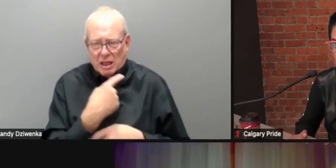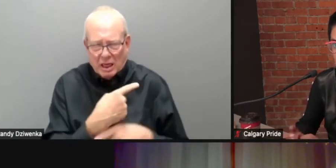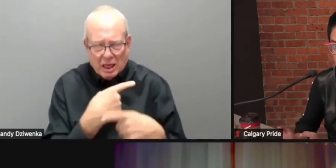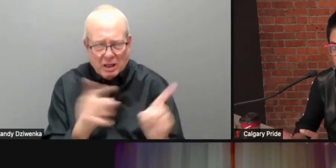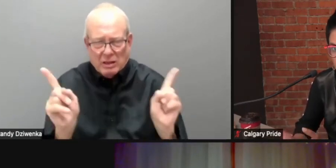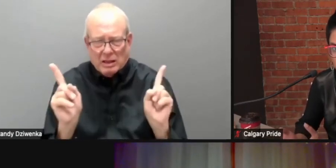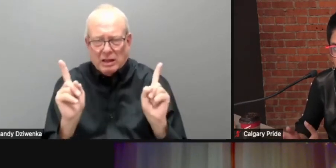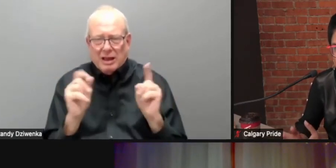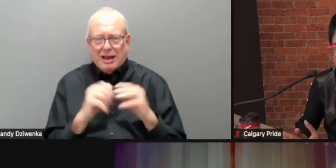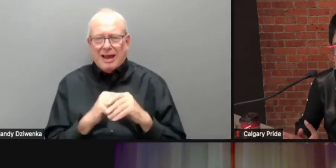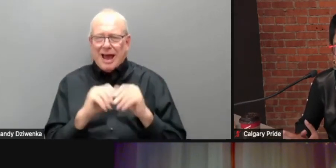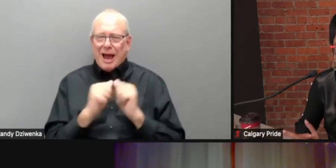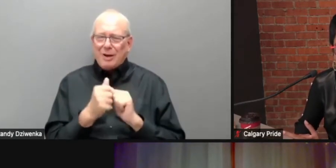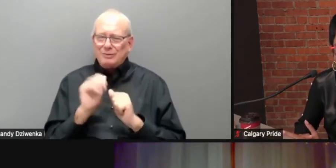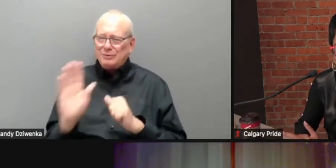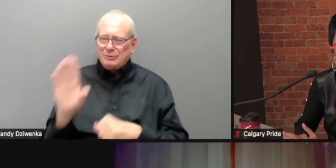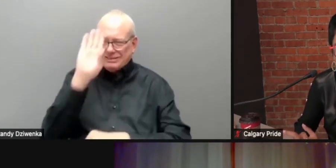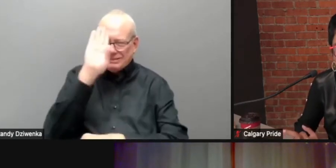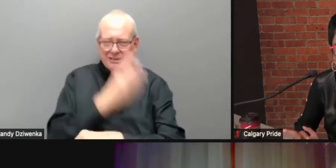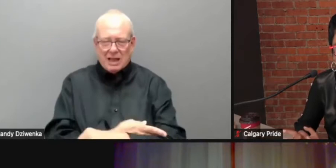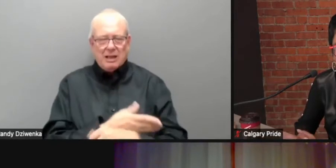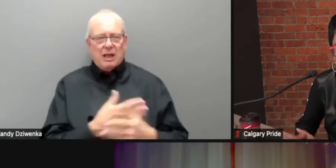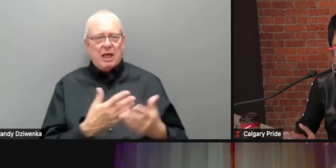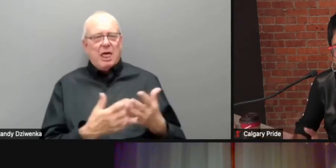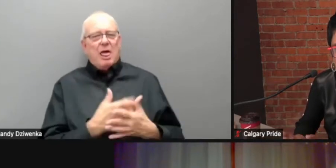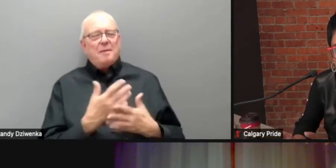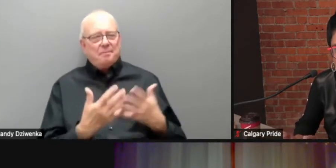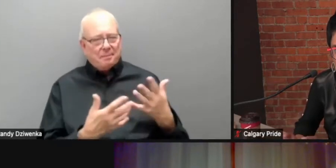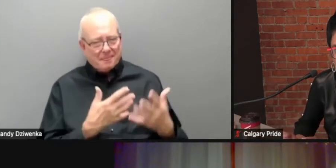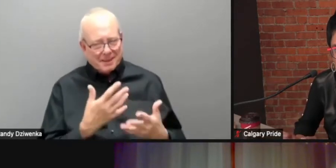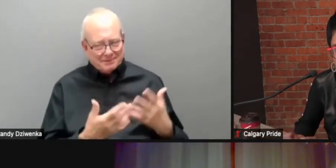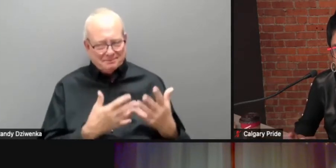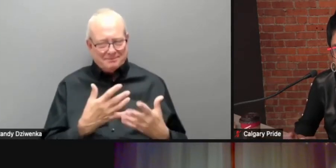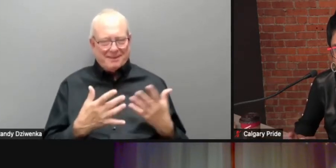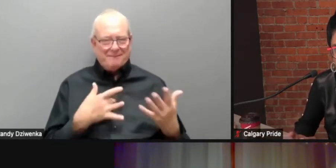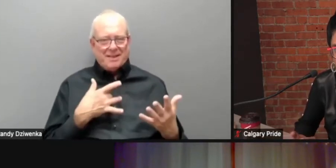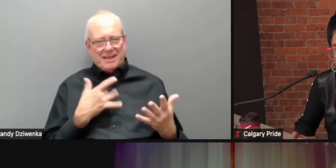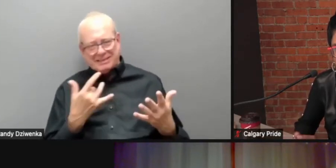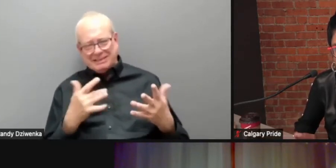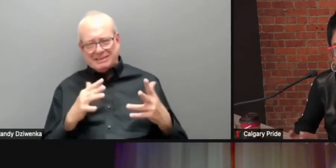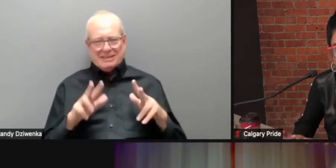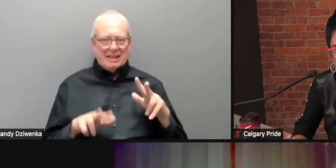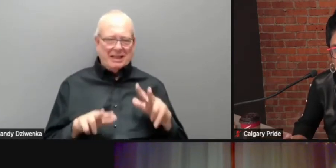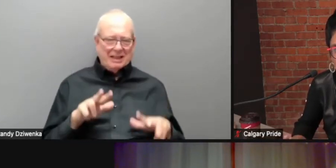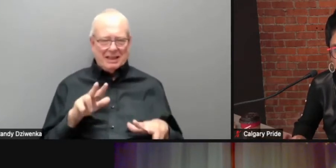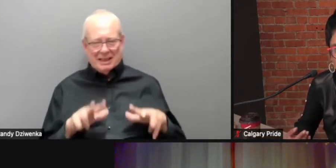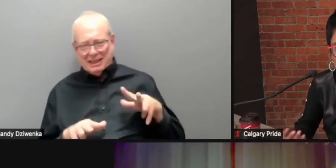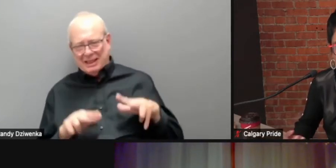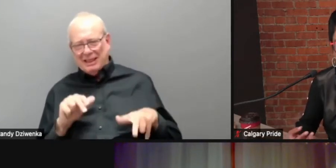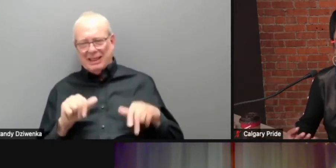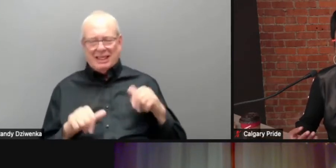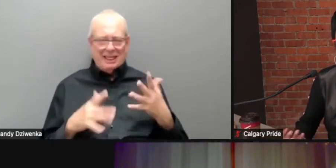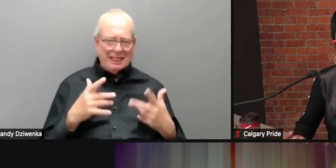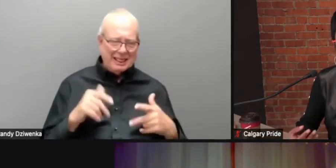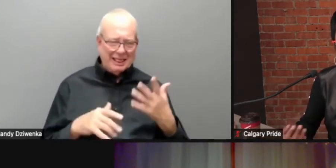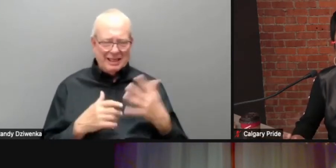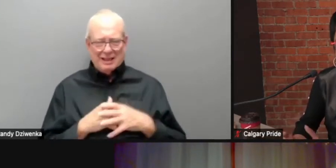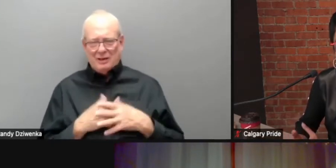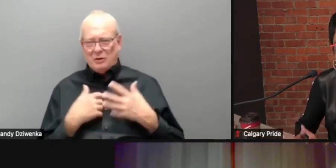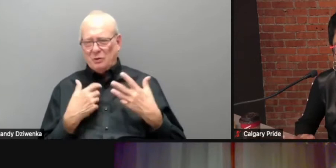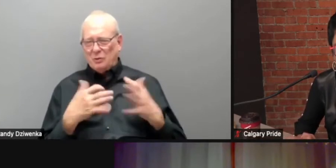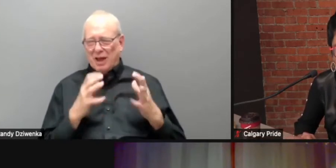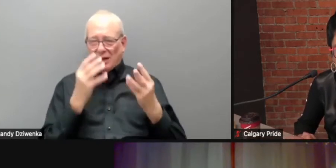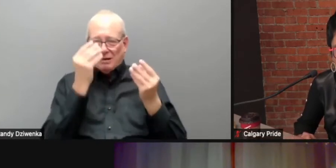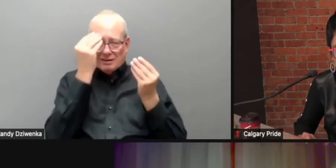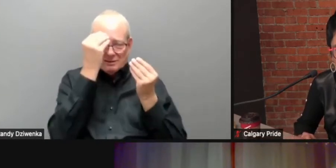Or how is so-and-so doing? And sometimes there's almost a hesitation to share the truth because of that shame and